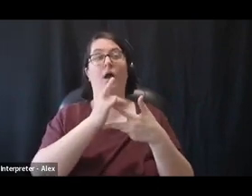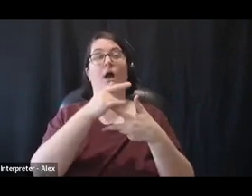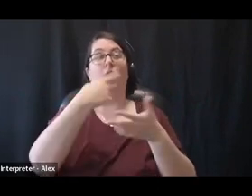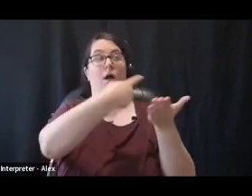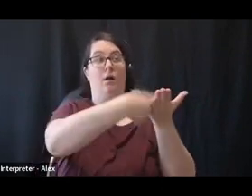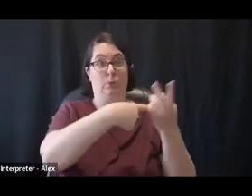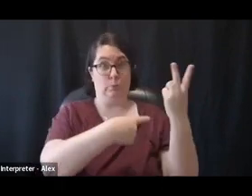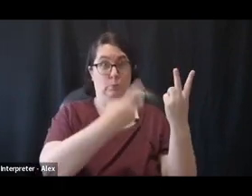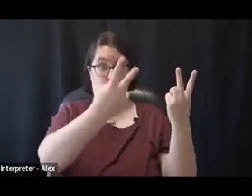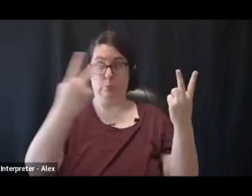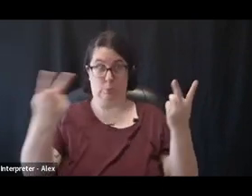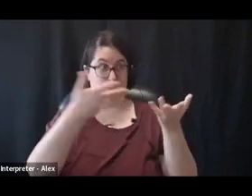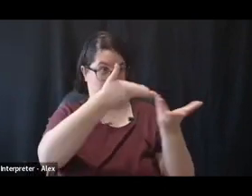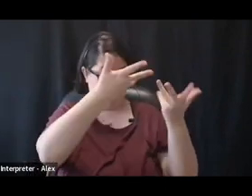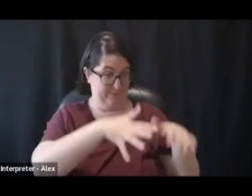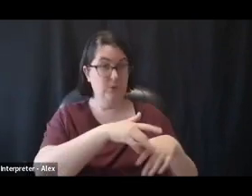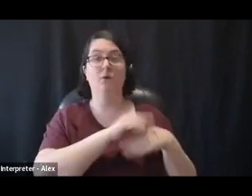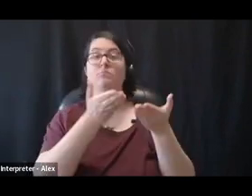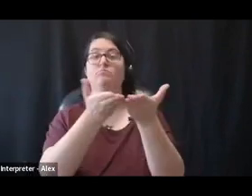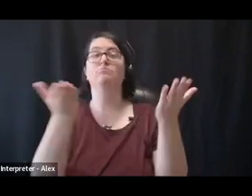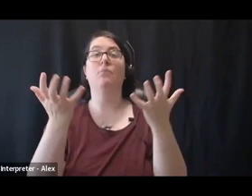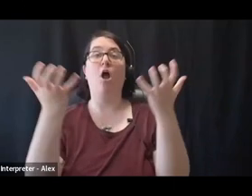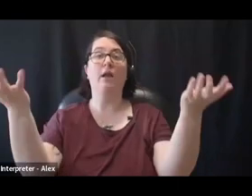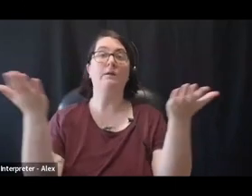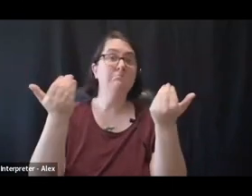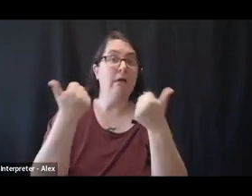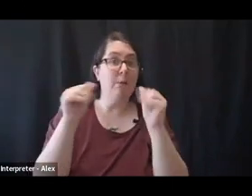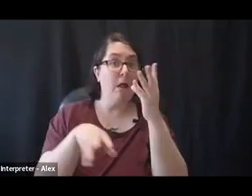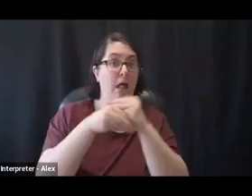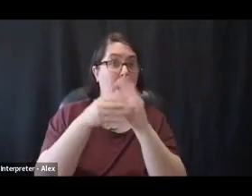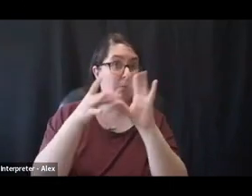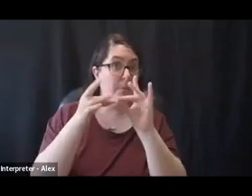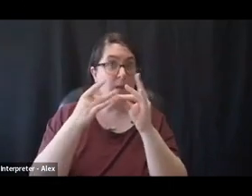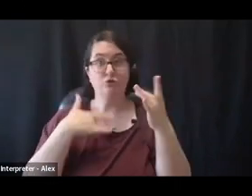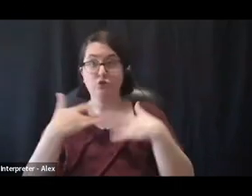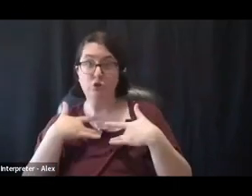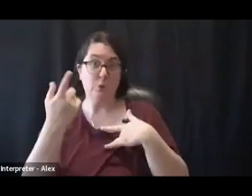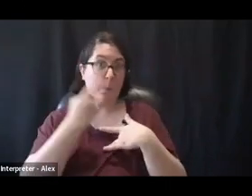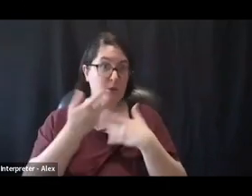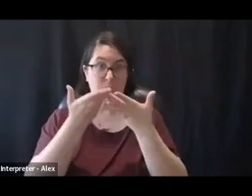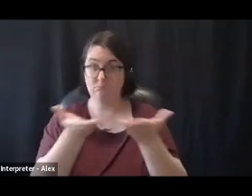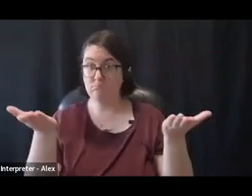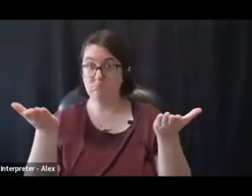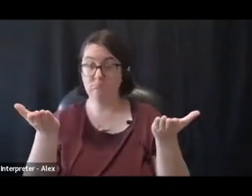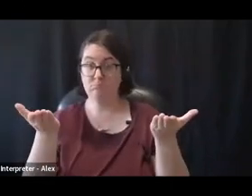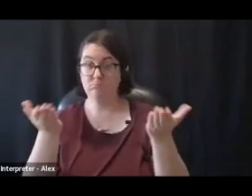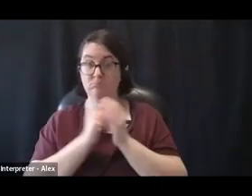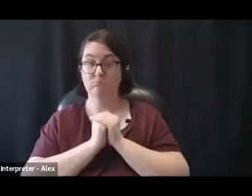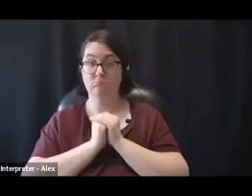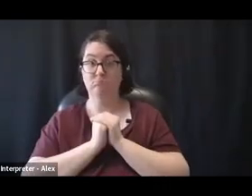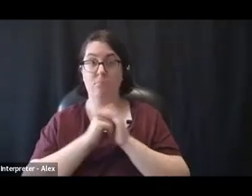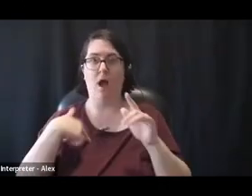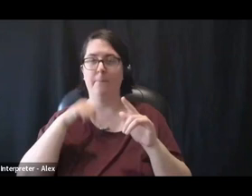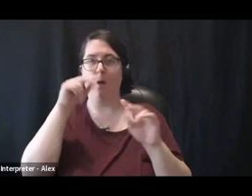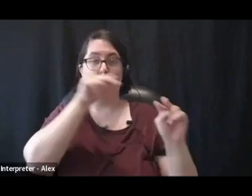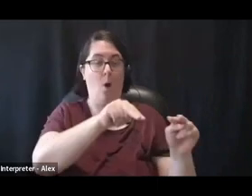with the two panelists. We would let anyone else from our panel to comment. So I don't know if anyone has